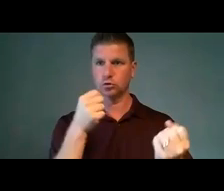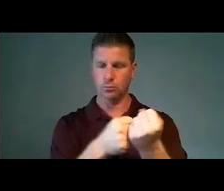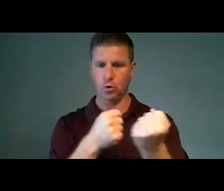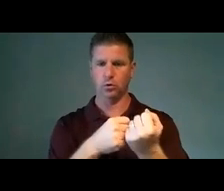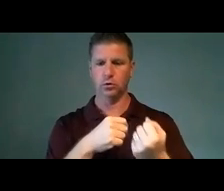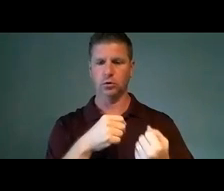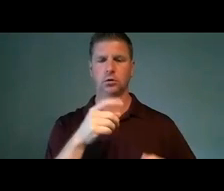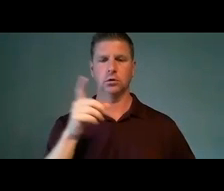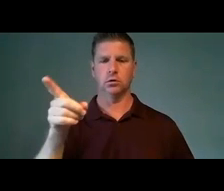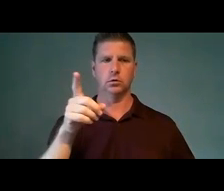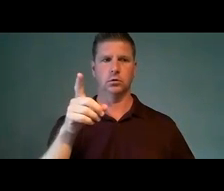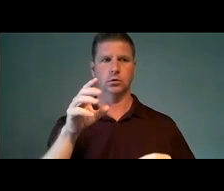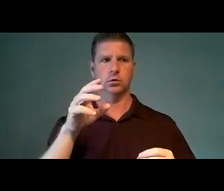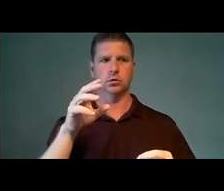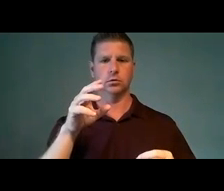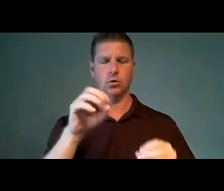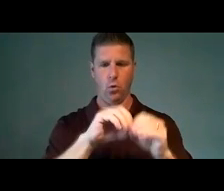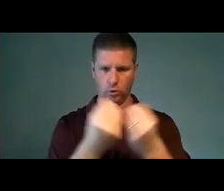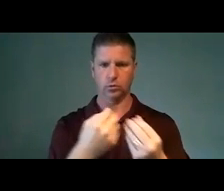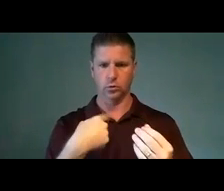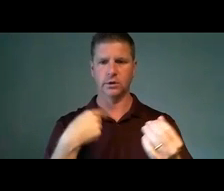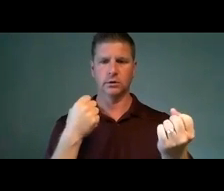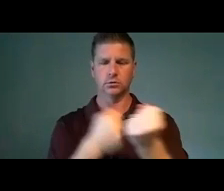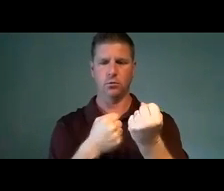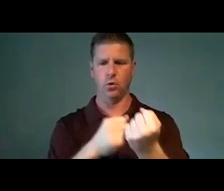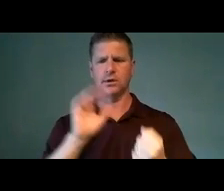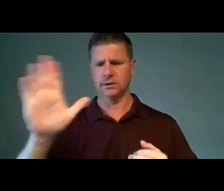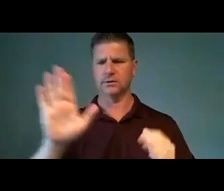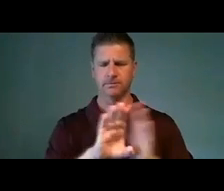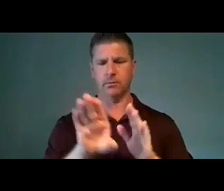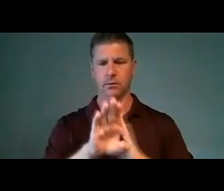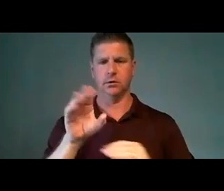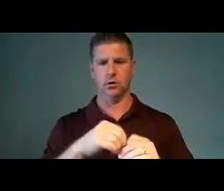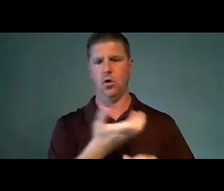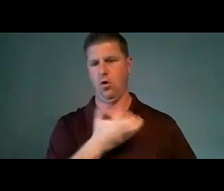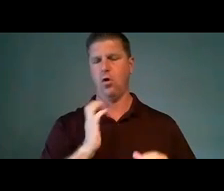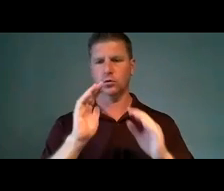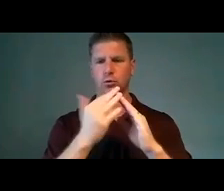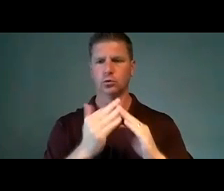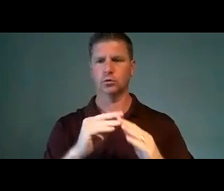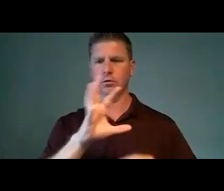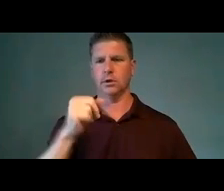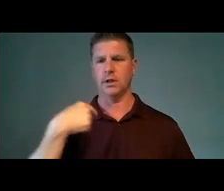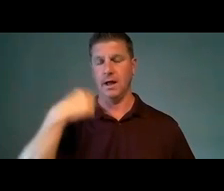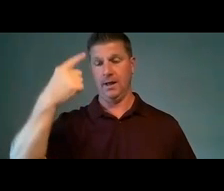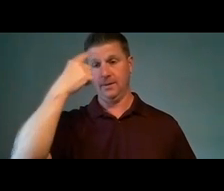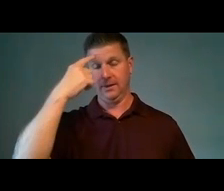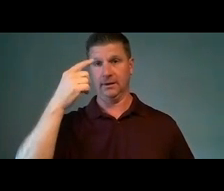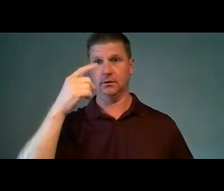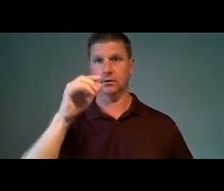Laws for organization. We support his development out in our community, and I think that it will